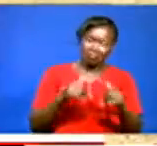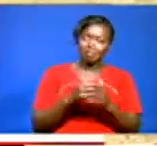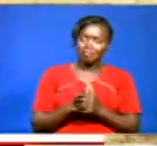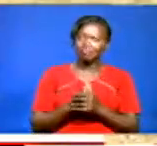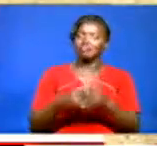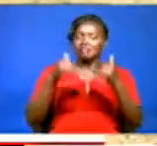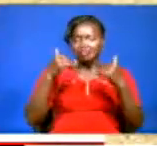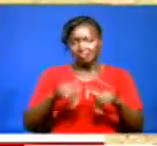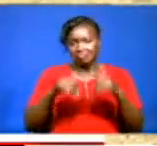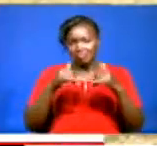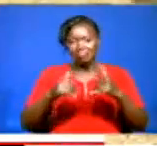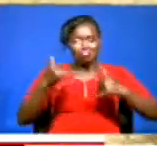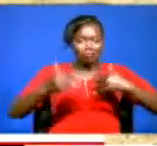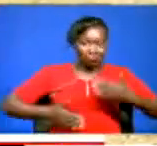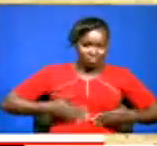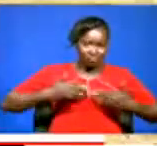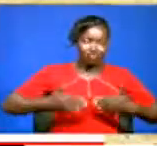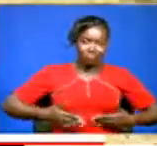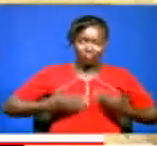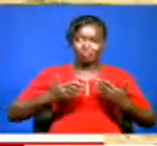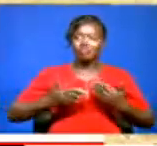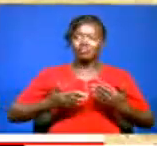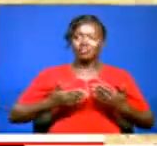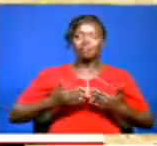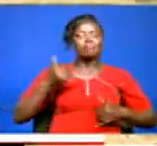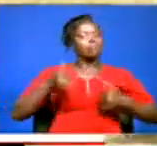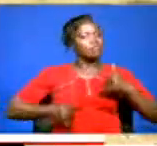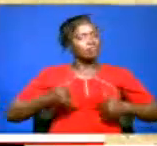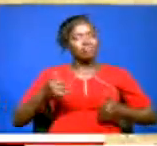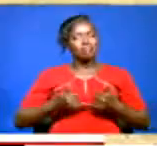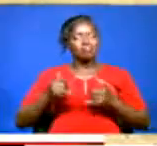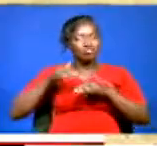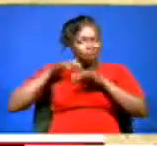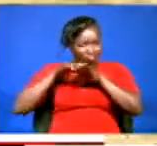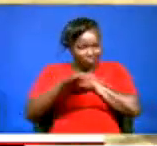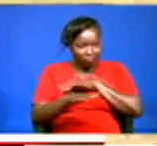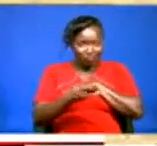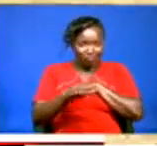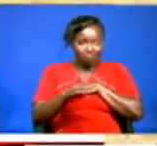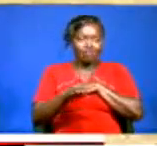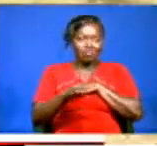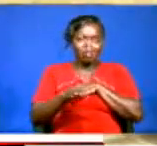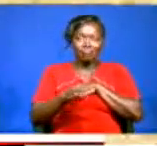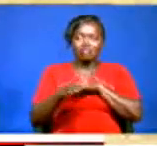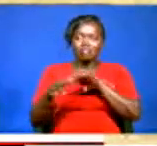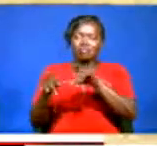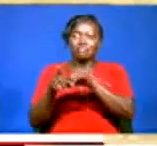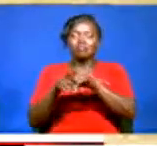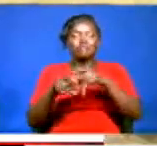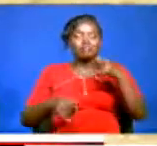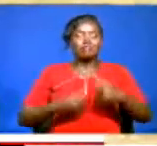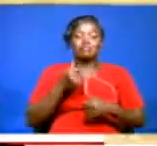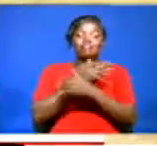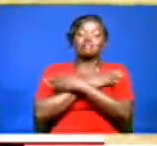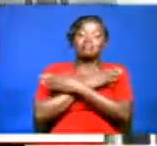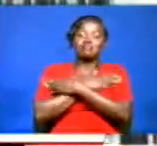Nimecheza, nimeslide, nimeenjoy slide, na nimeenjoy kuwa na marafiki huko